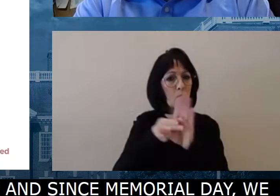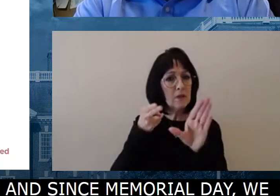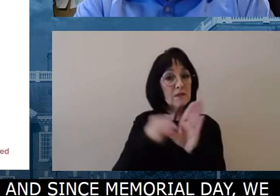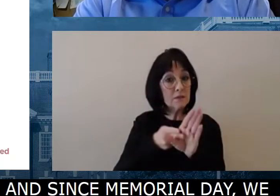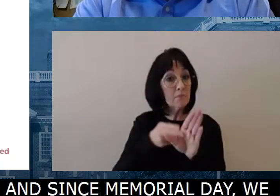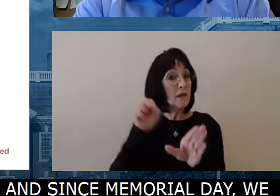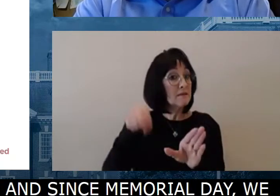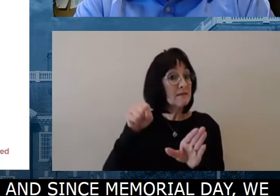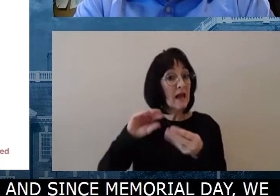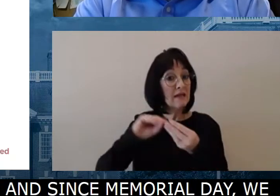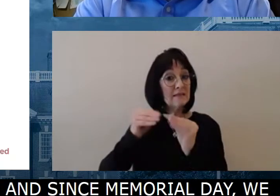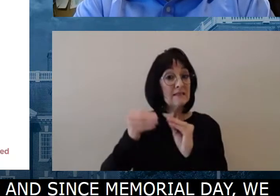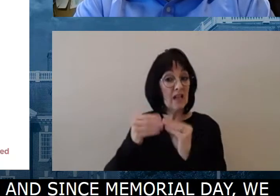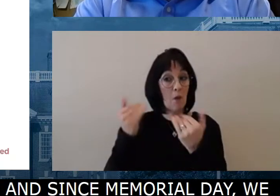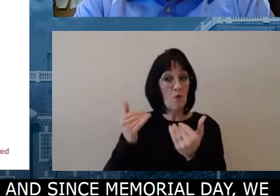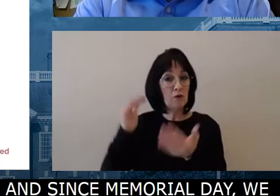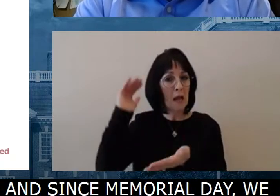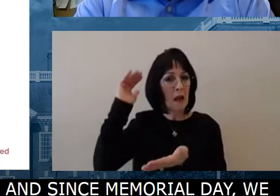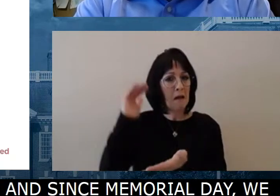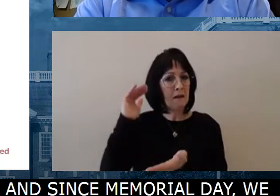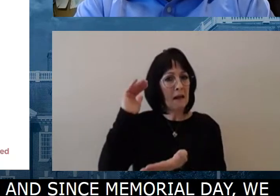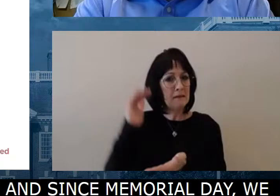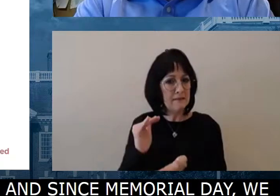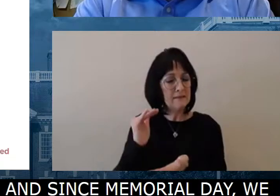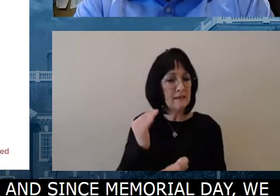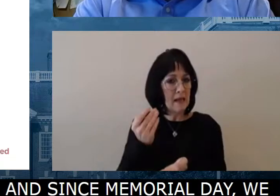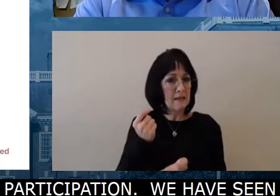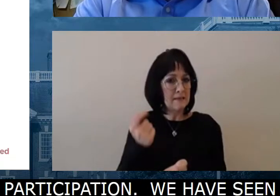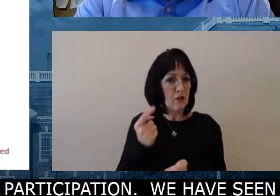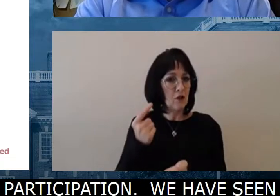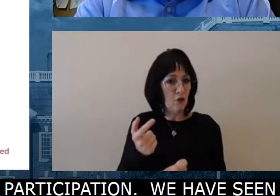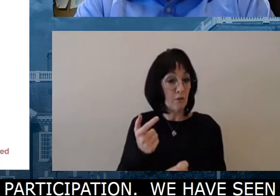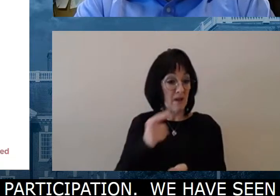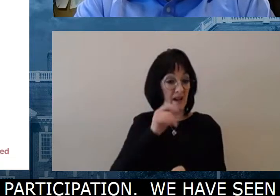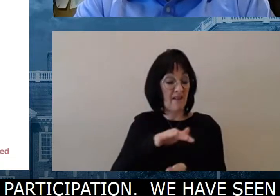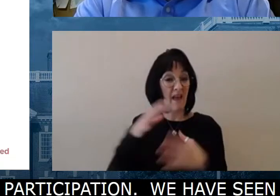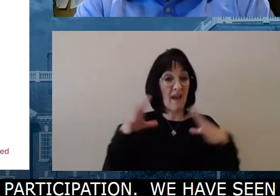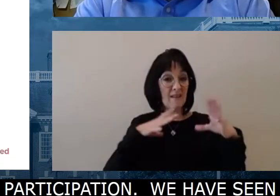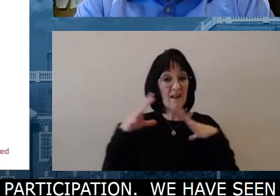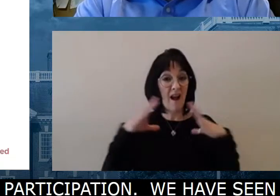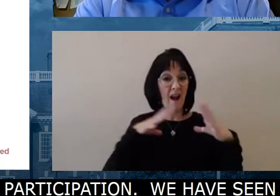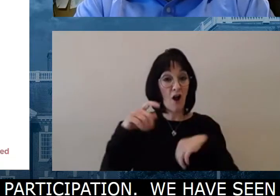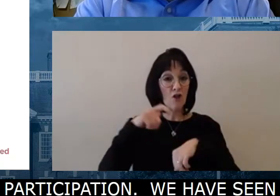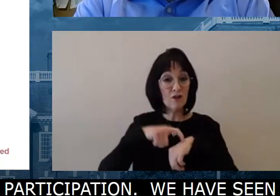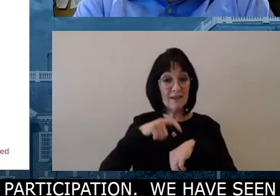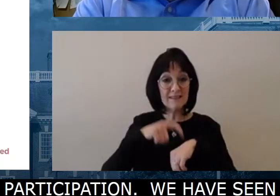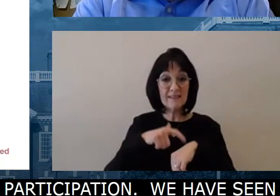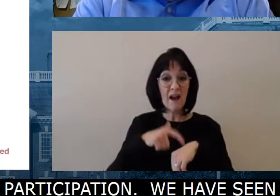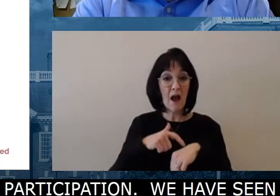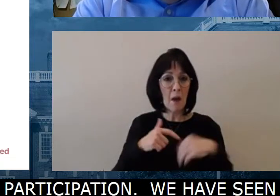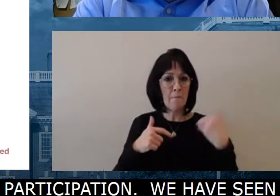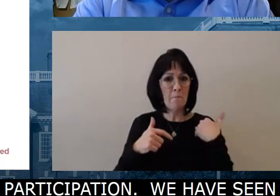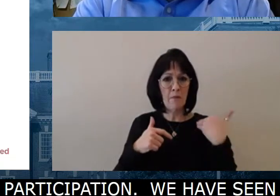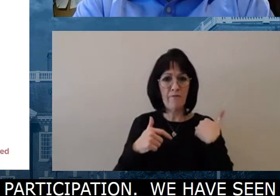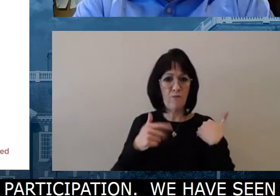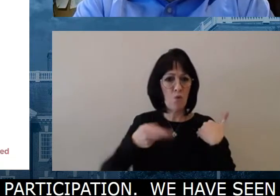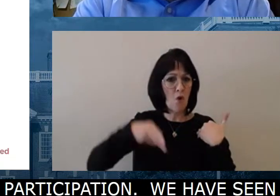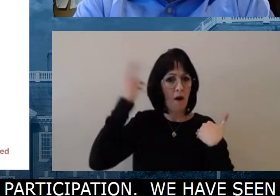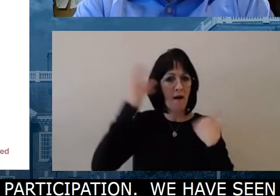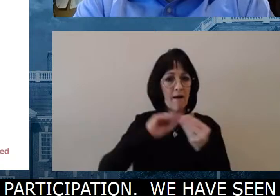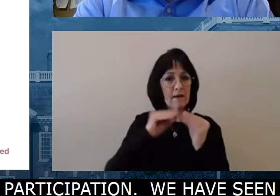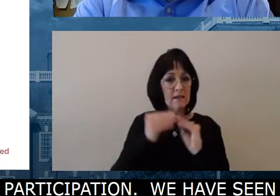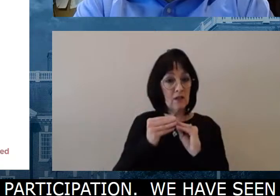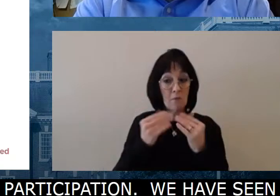the 40,000 range, 50,000 range around the holidays, down now in the mid 30s. So still strong because we still